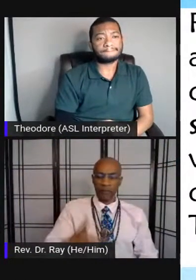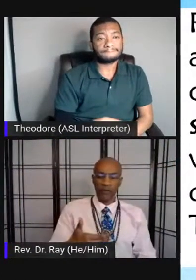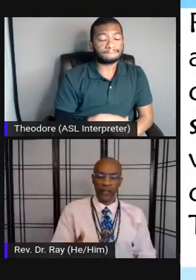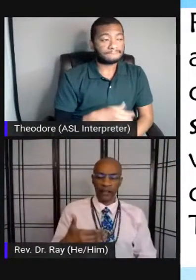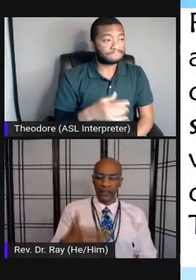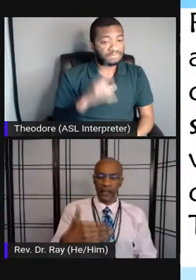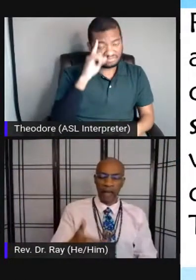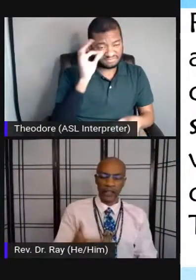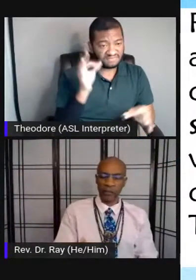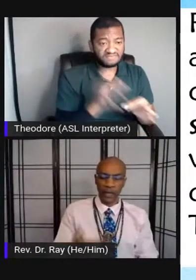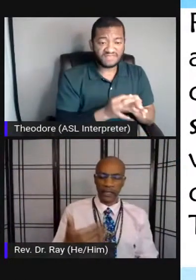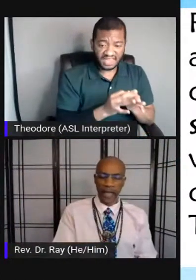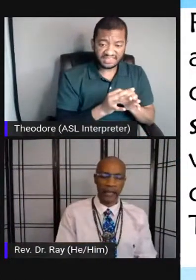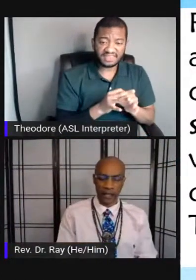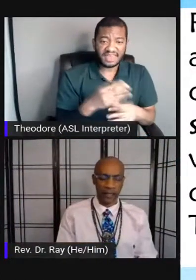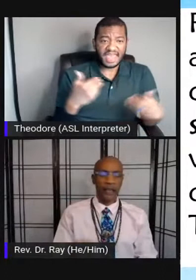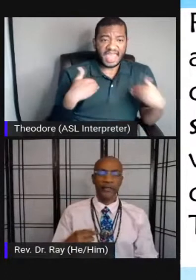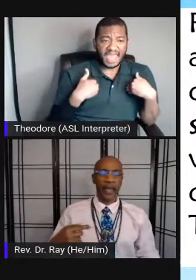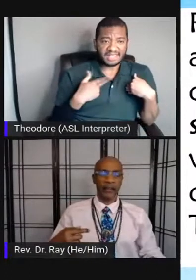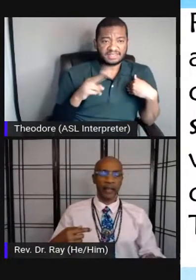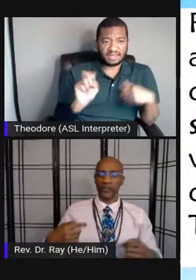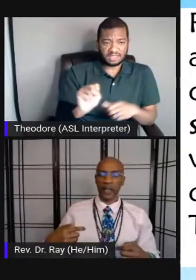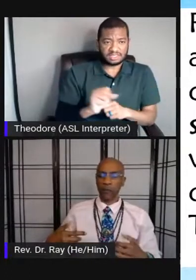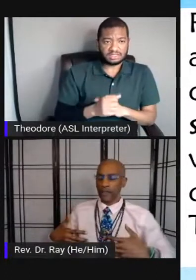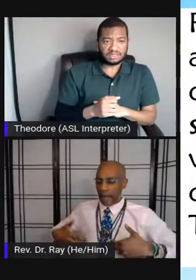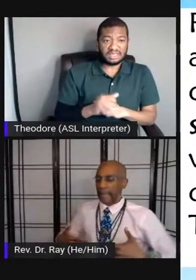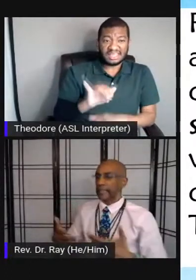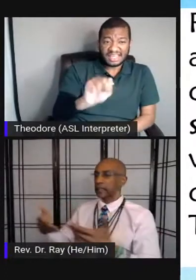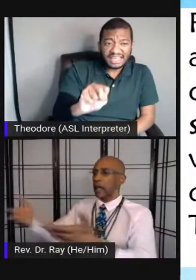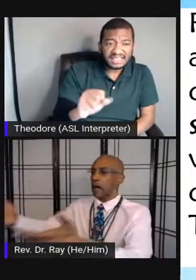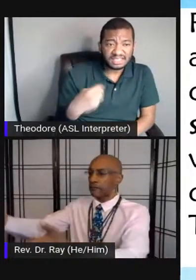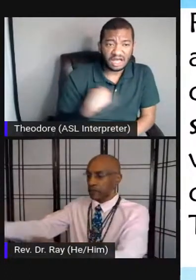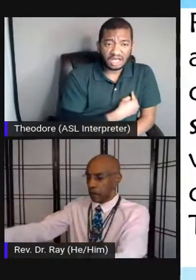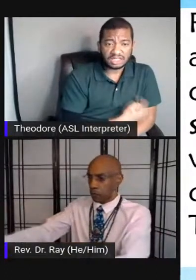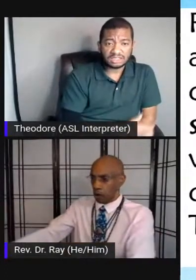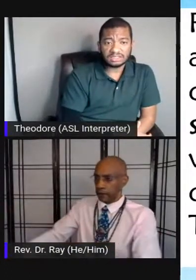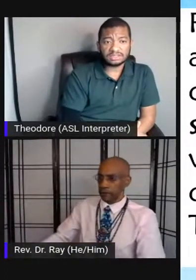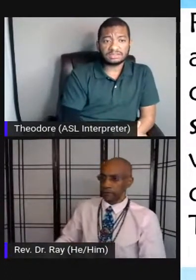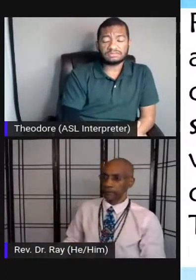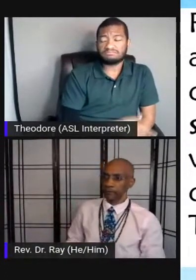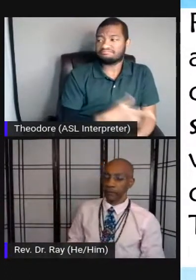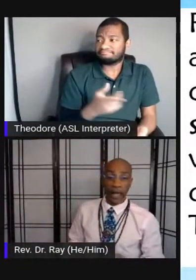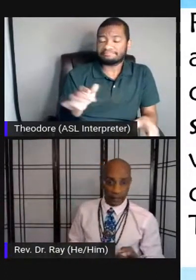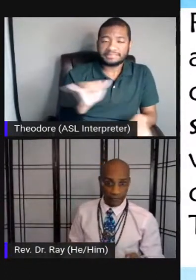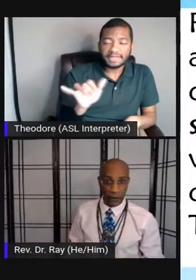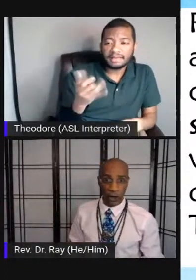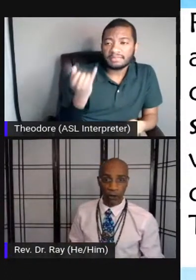is moving, living, and having its beingness as us, then in the same way that I can love someone